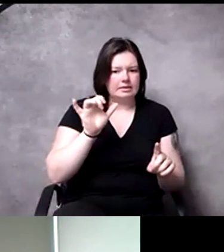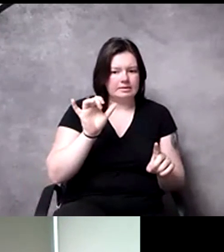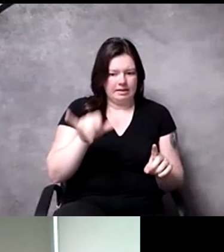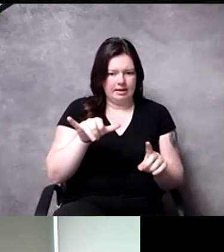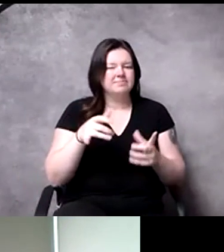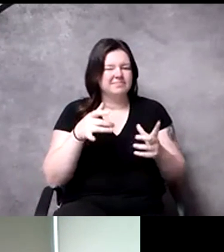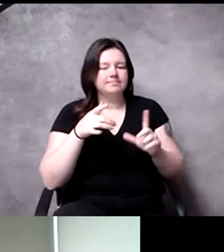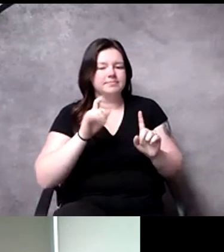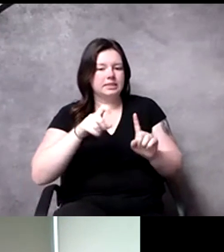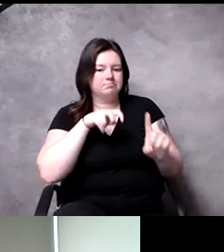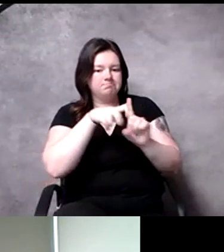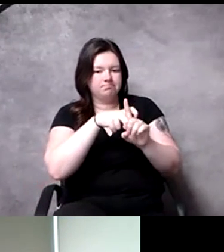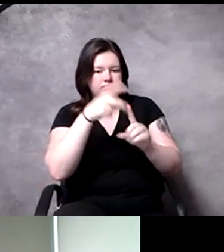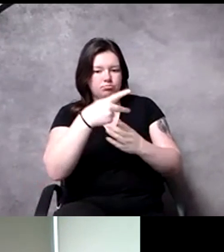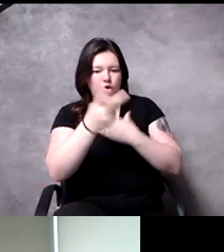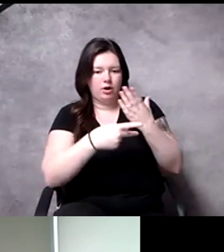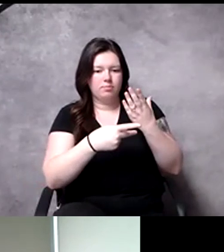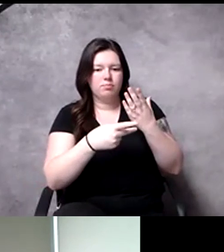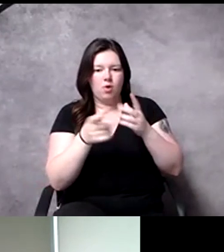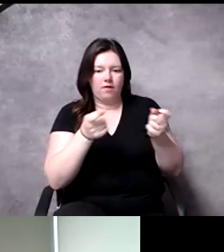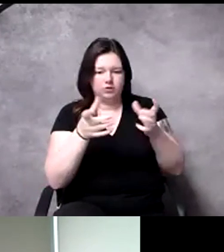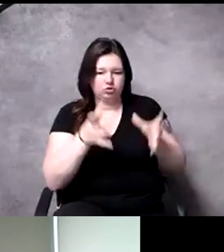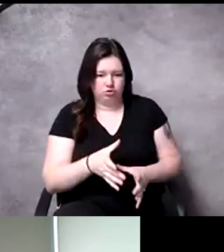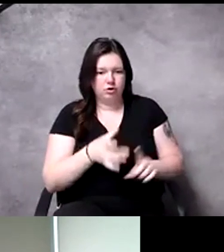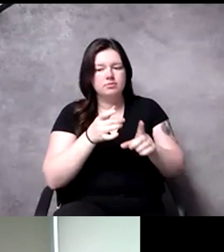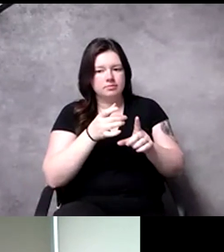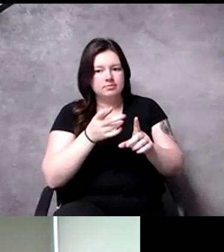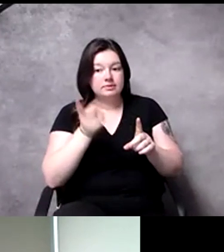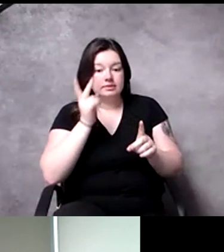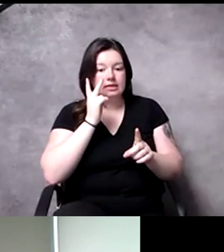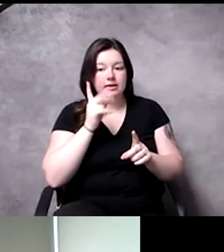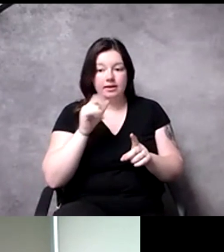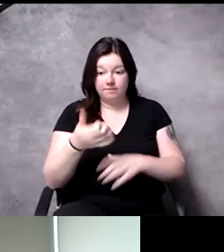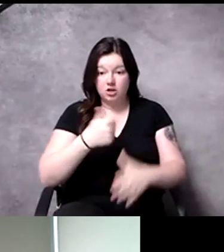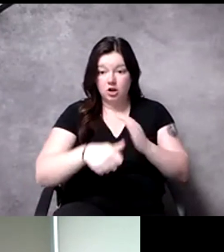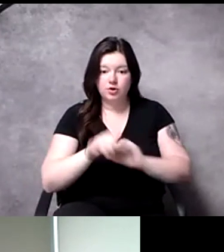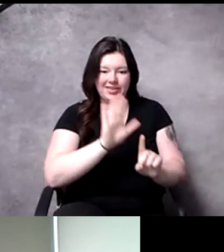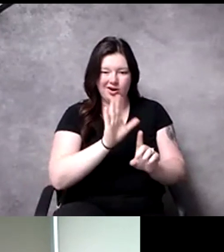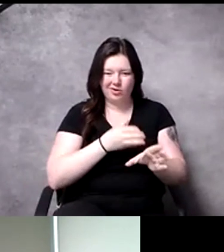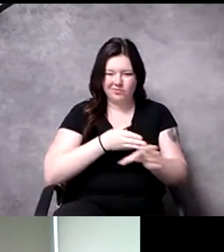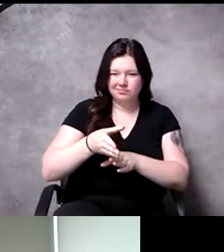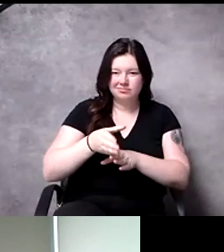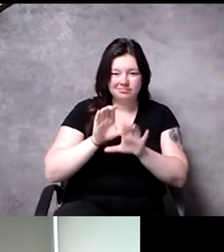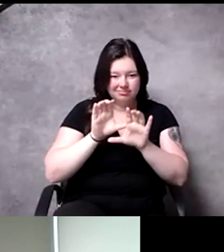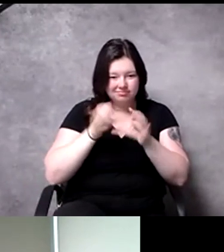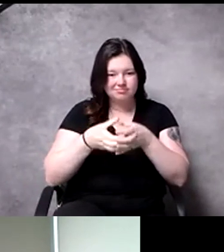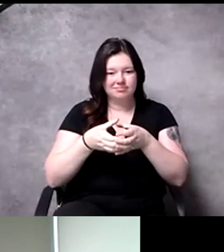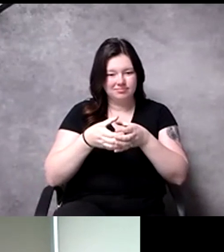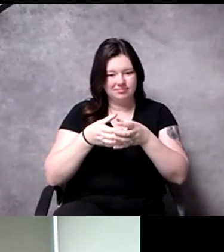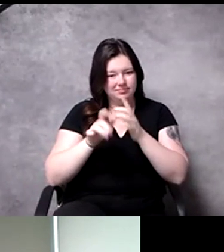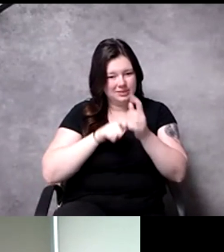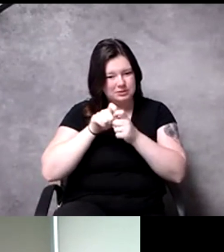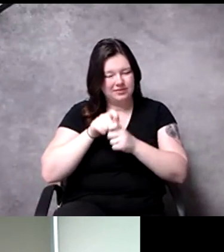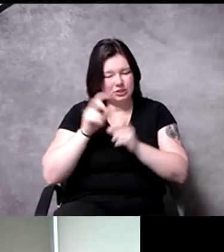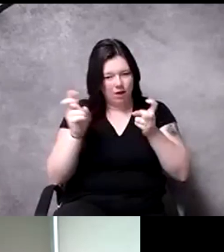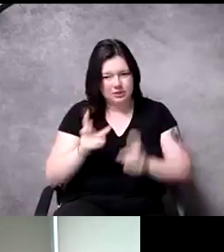officer to make sure that it's within scope of what it is that they'll consider. I mean, a lot of things for general medicine, right?